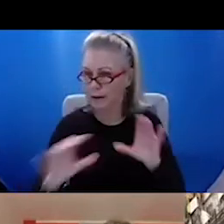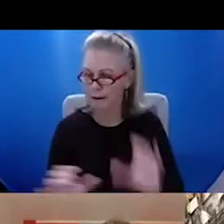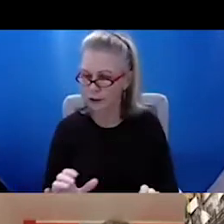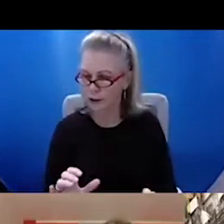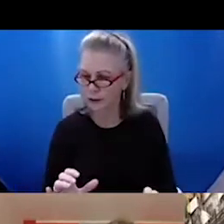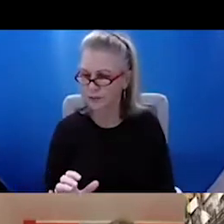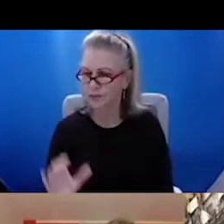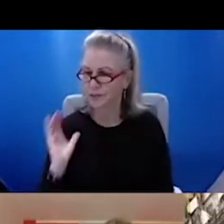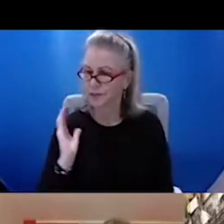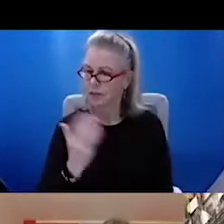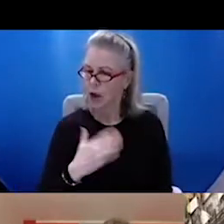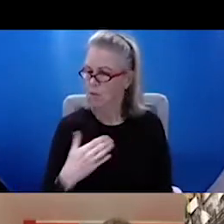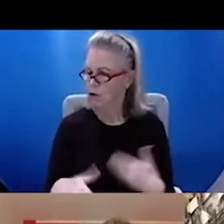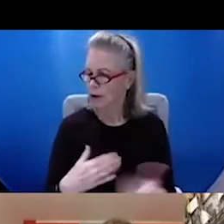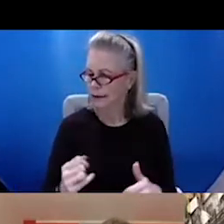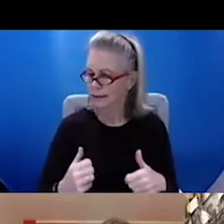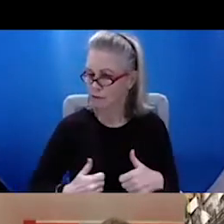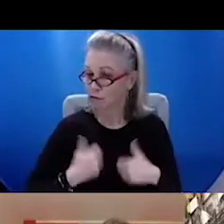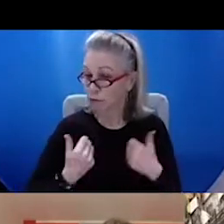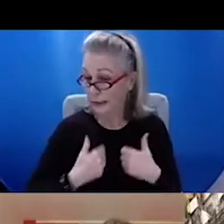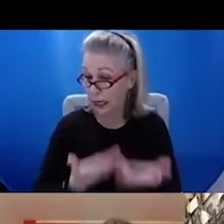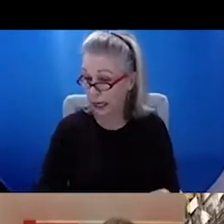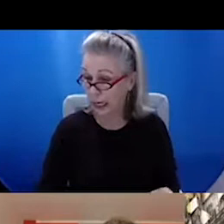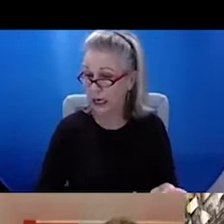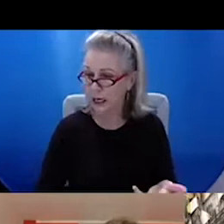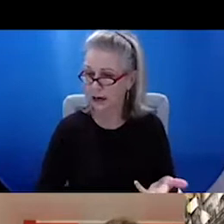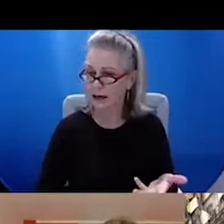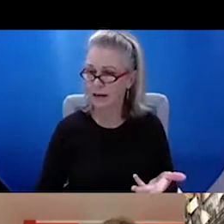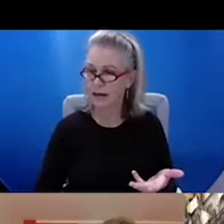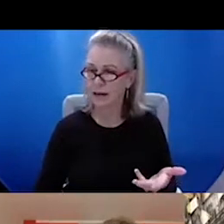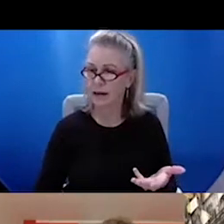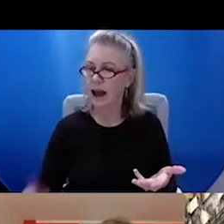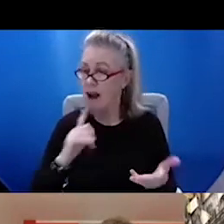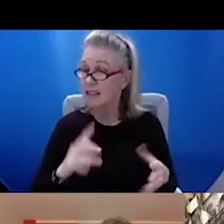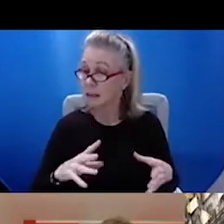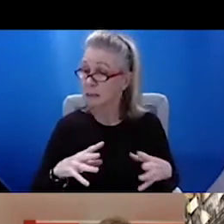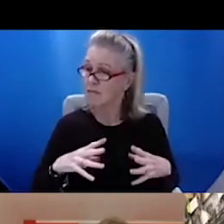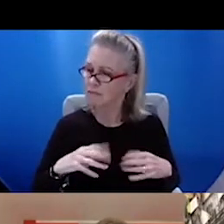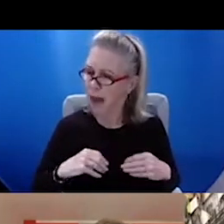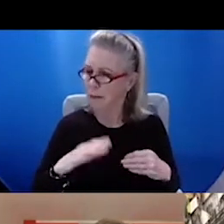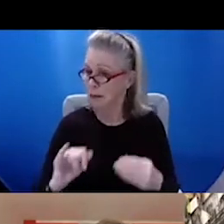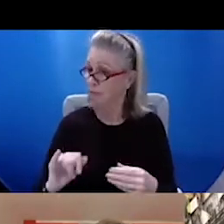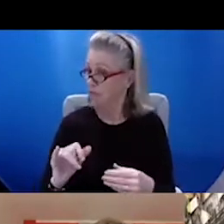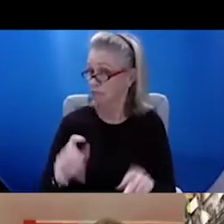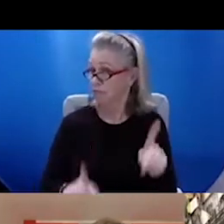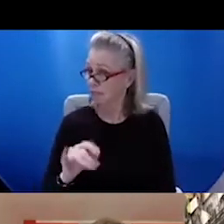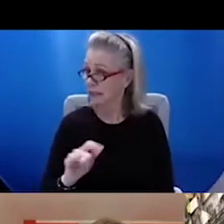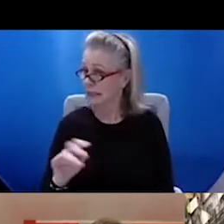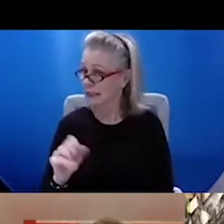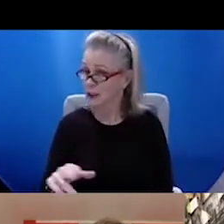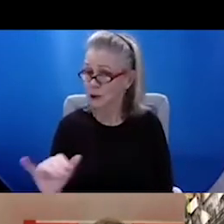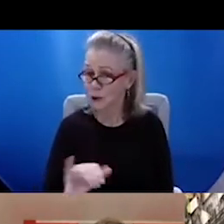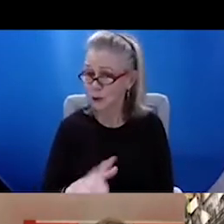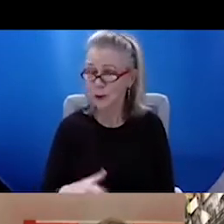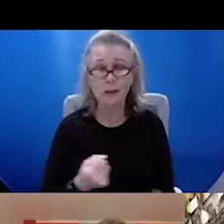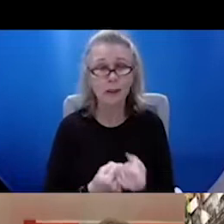of residing has indeed adopted also residencies as a tool. Les 18 has been sustaining the work